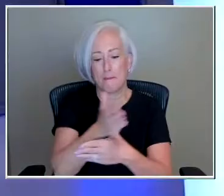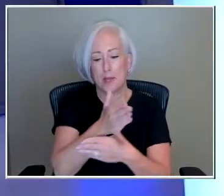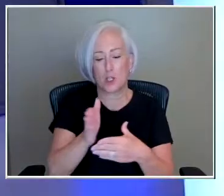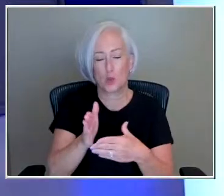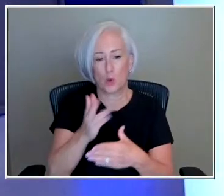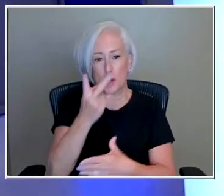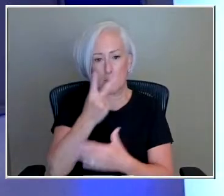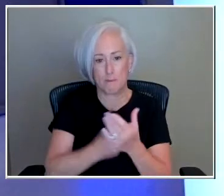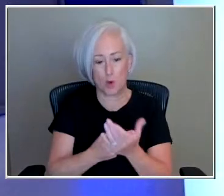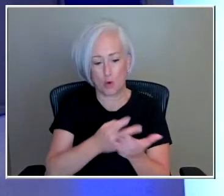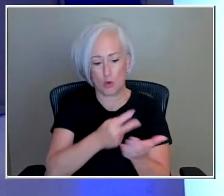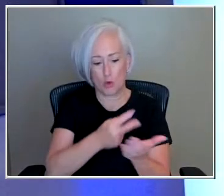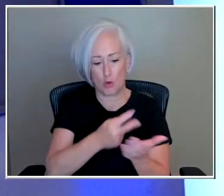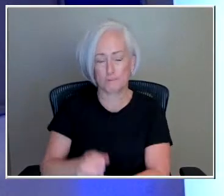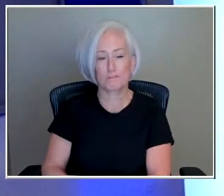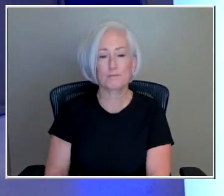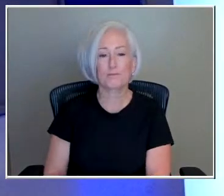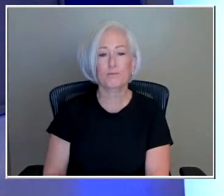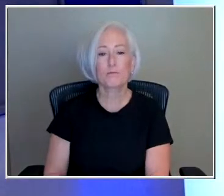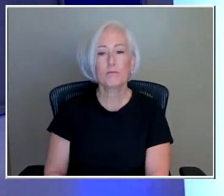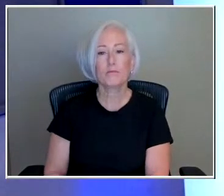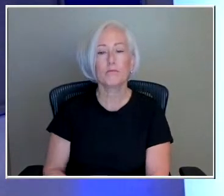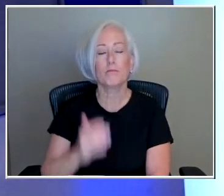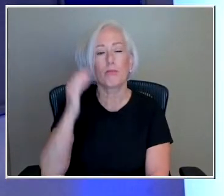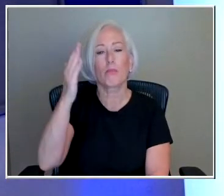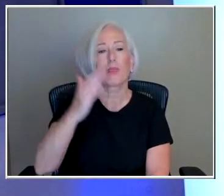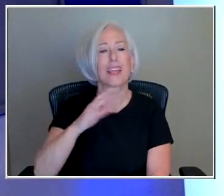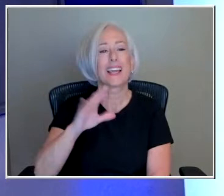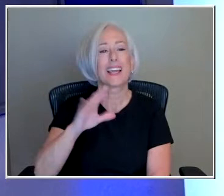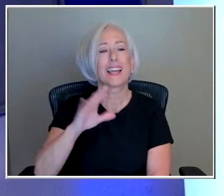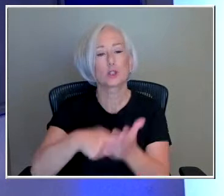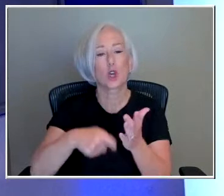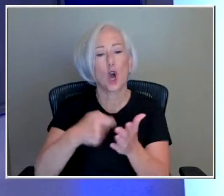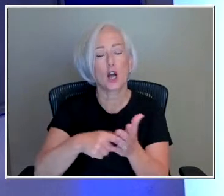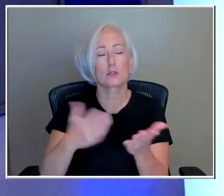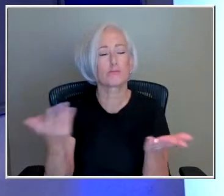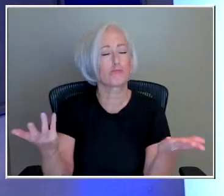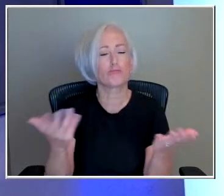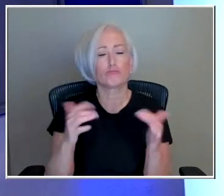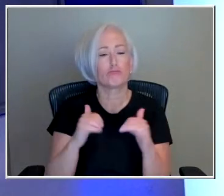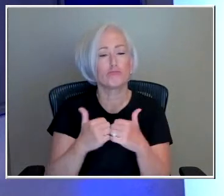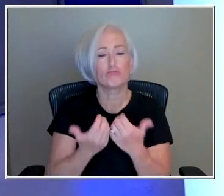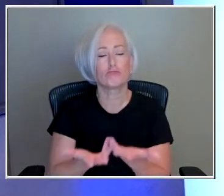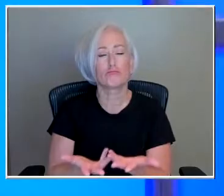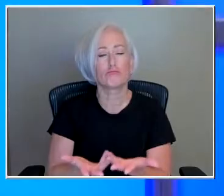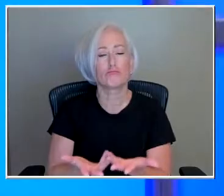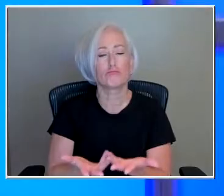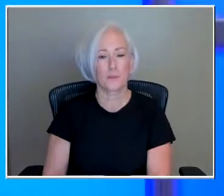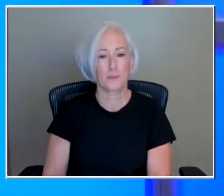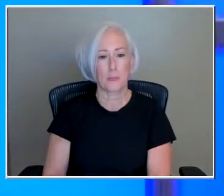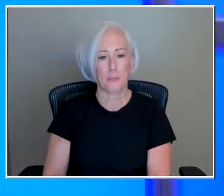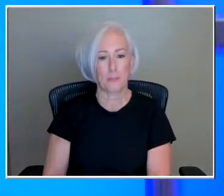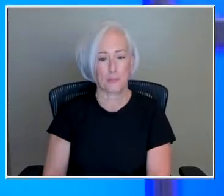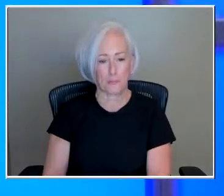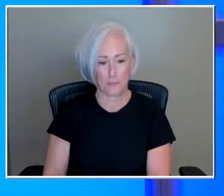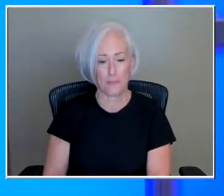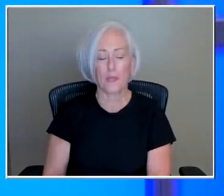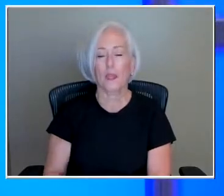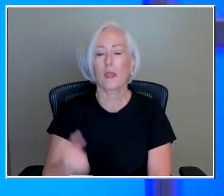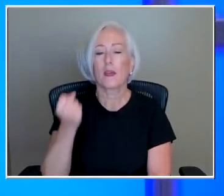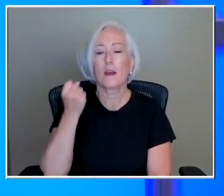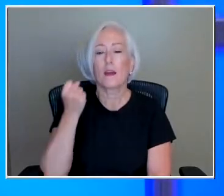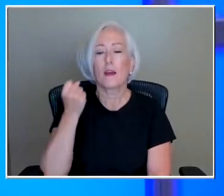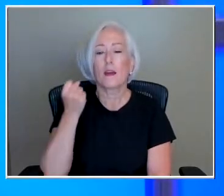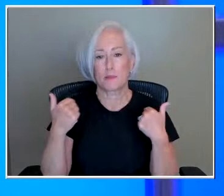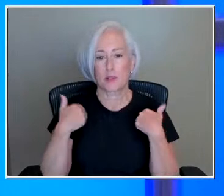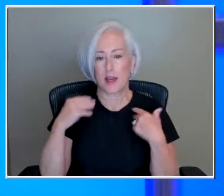talk about insurance and the cost. Sure. How does that work? First of all, many people have Medicare